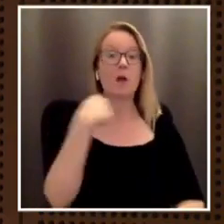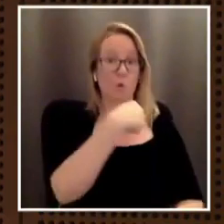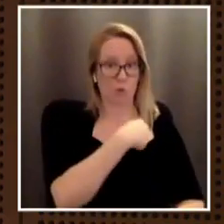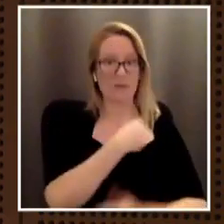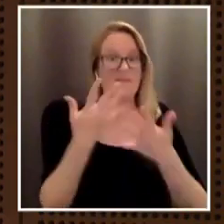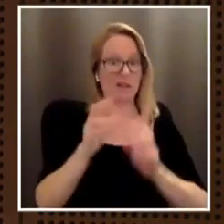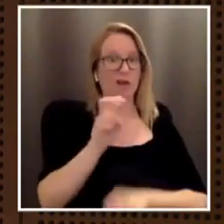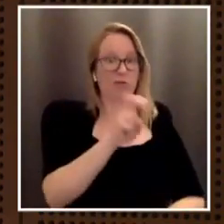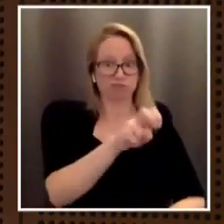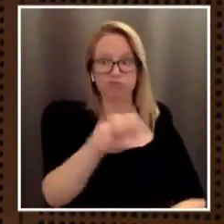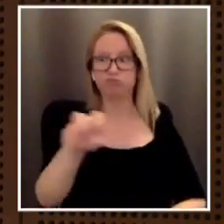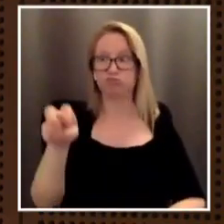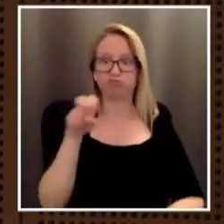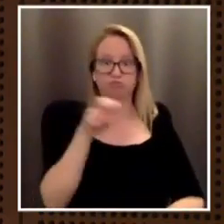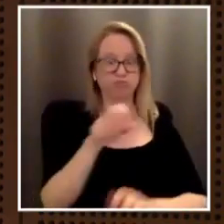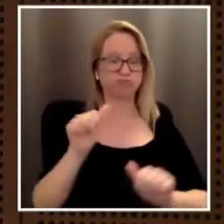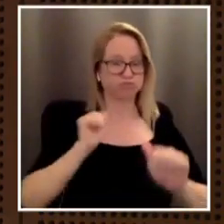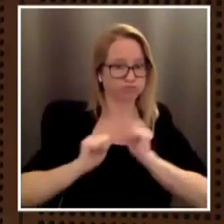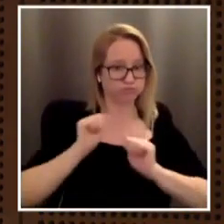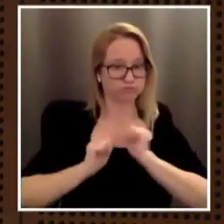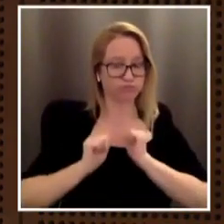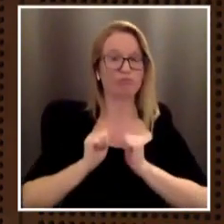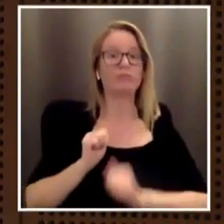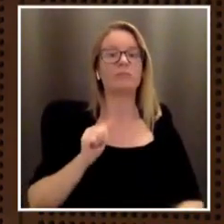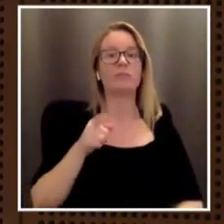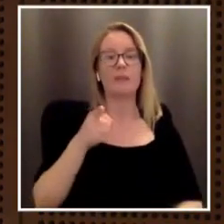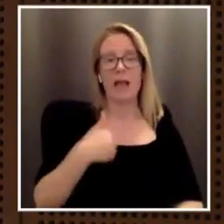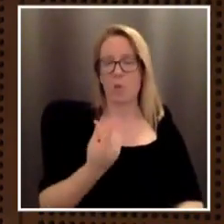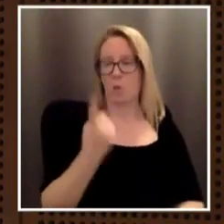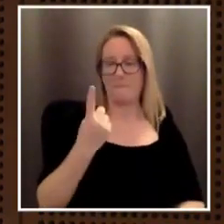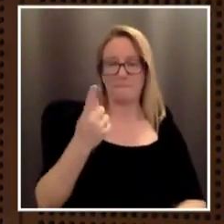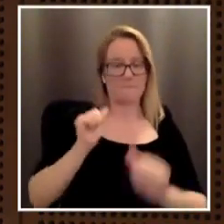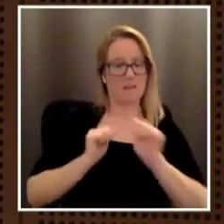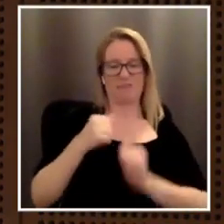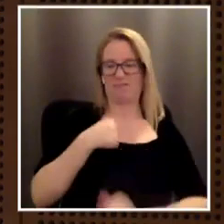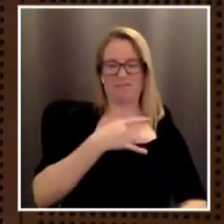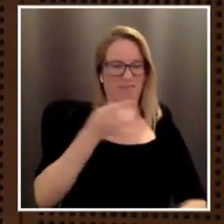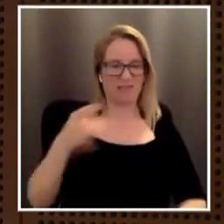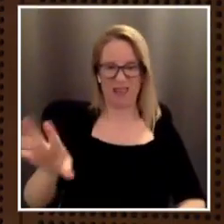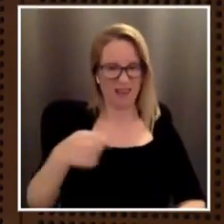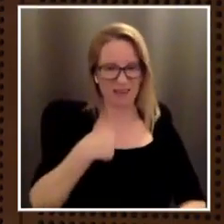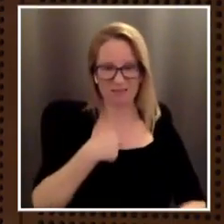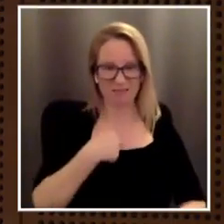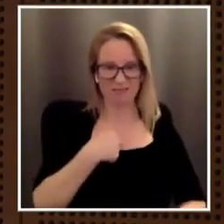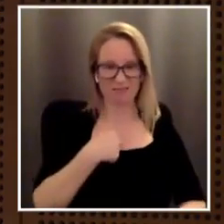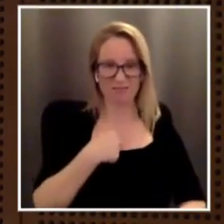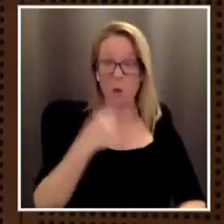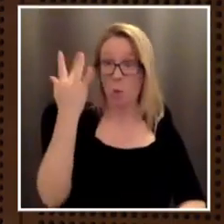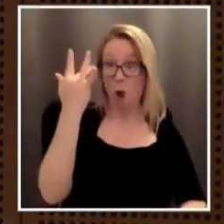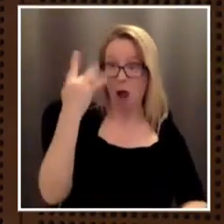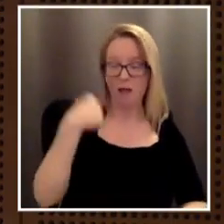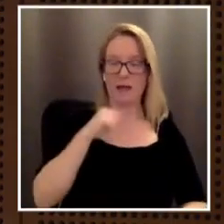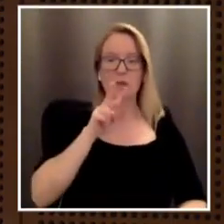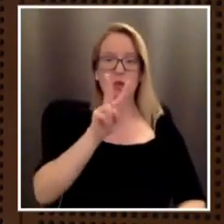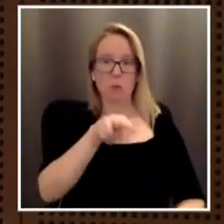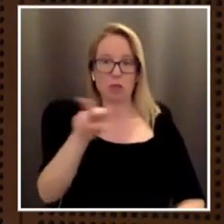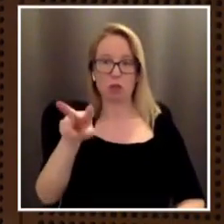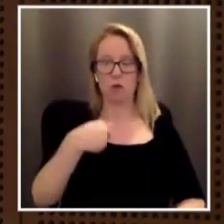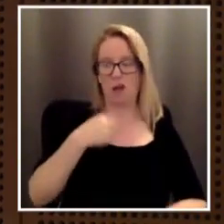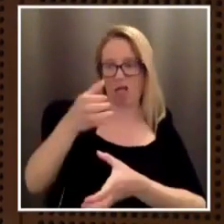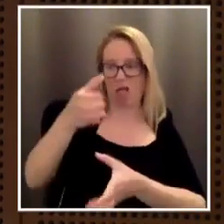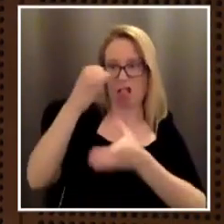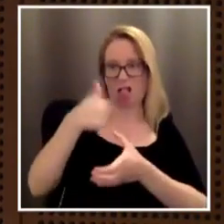that. They did put up this play that I didn't like. Because why? Because I was 22 and knew everything.